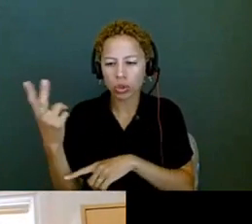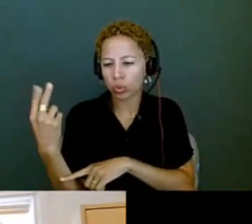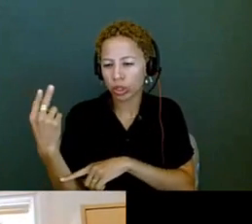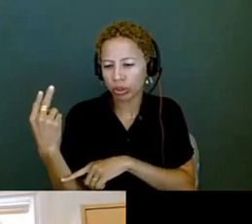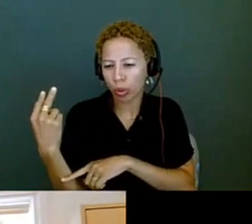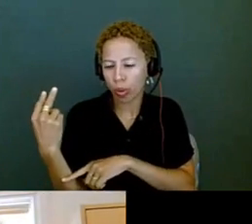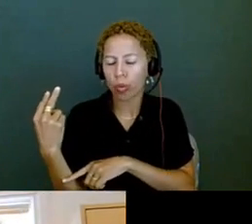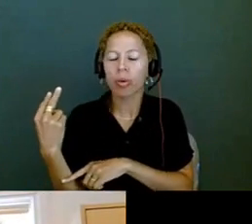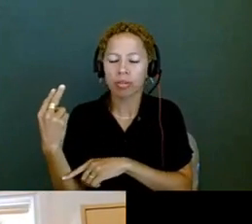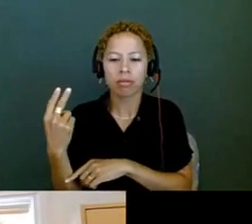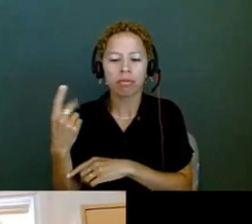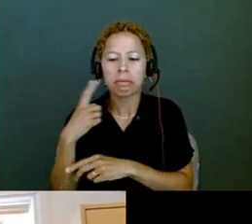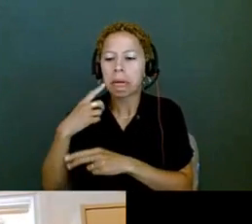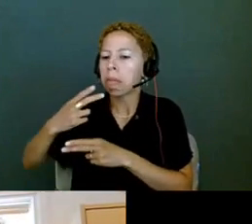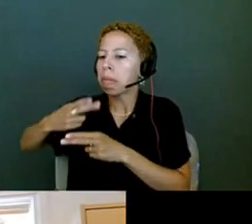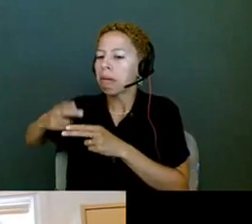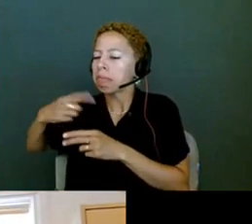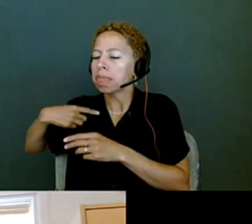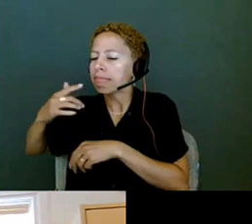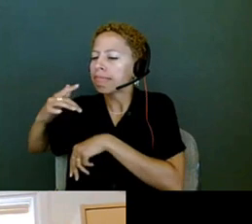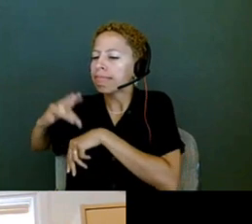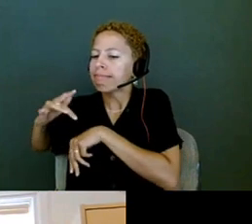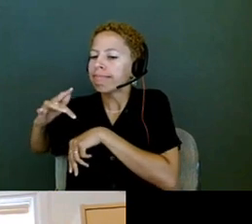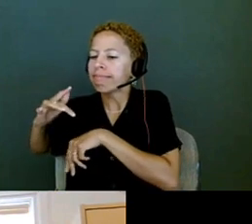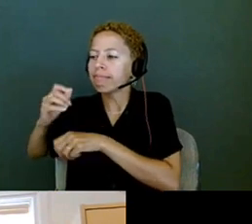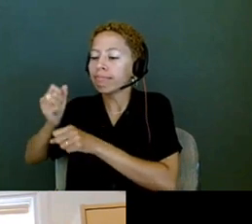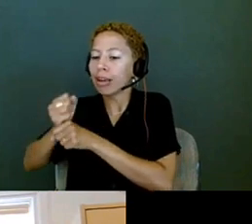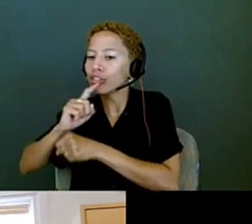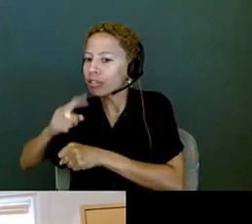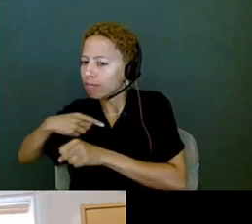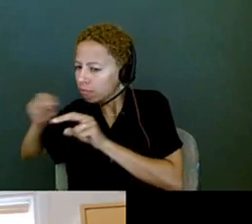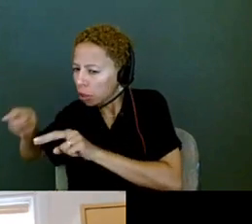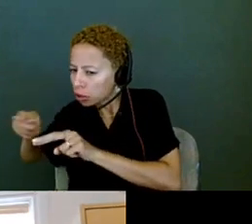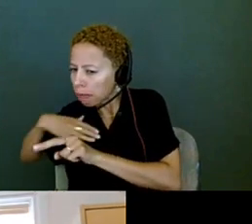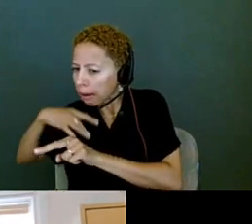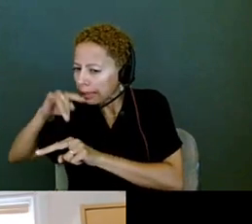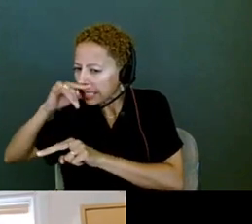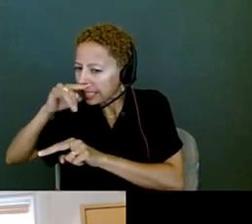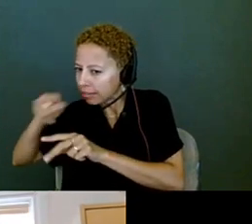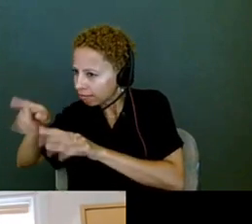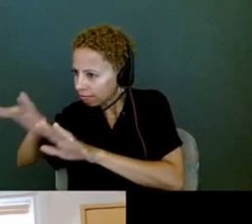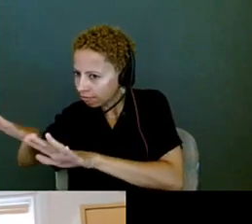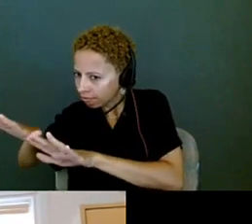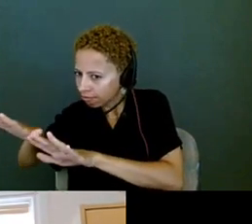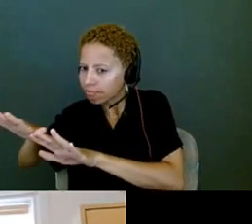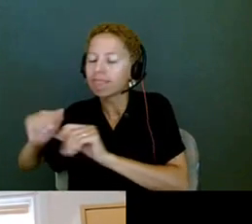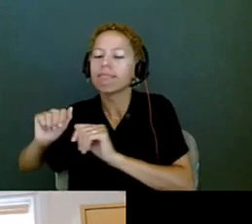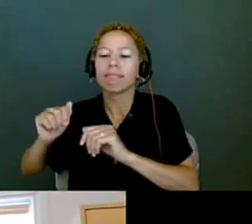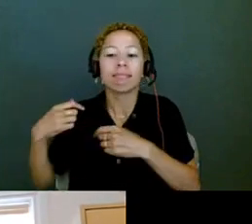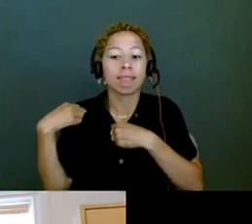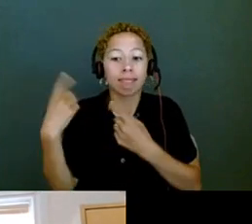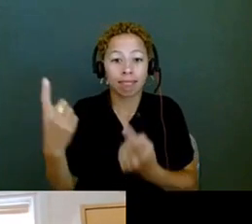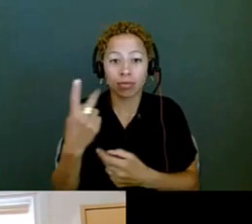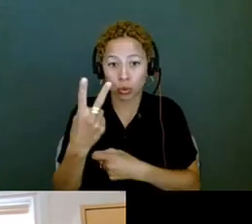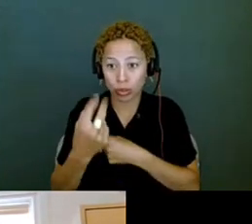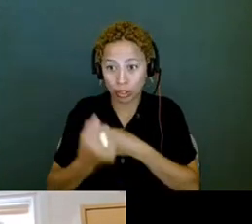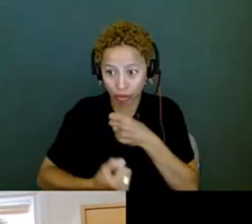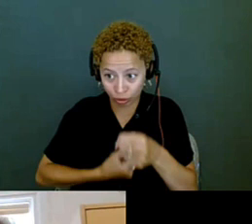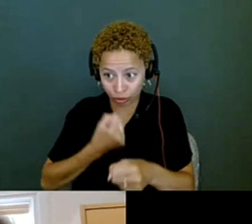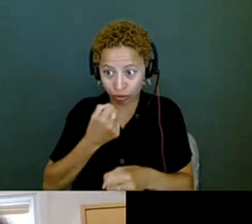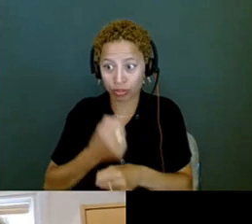to make sure I knew where my kids were. Okay. In the last 2 years,